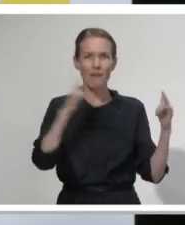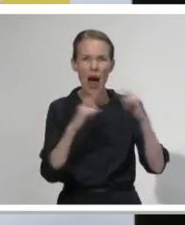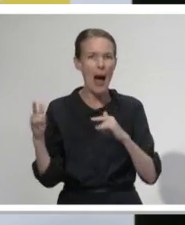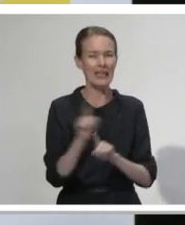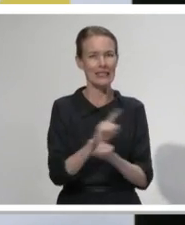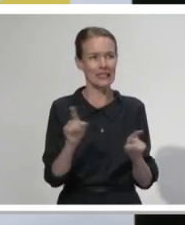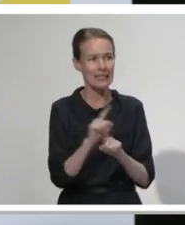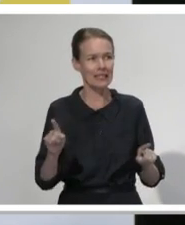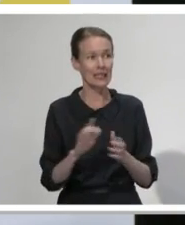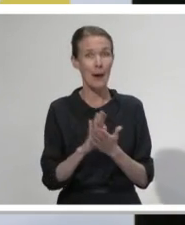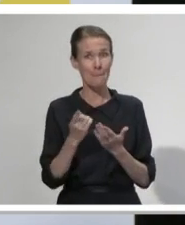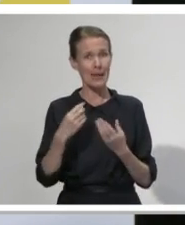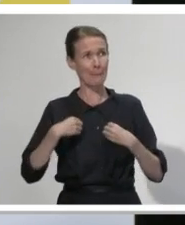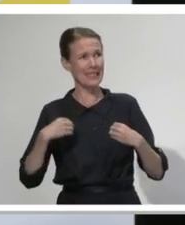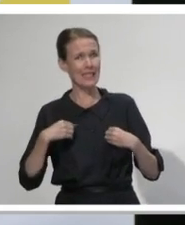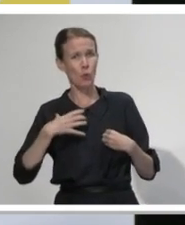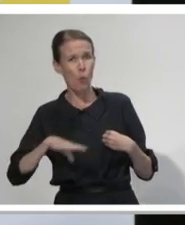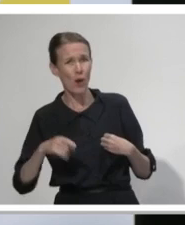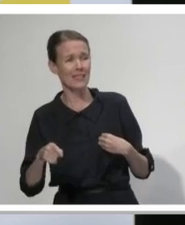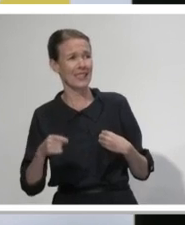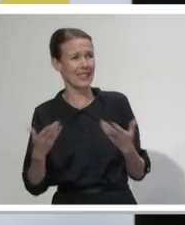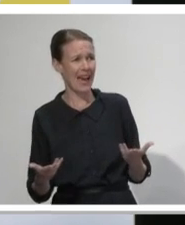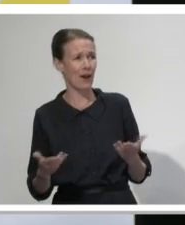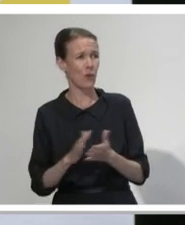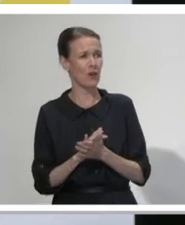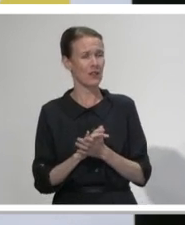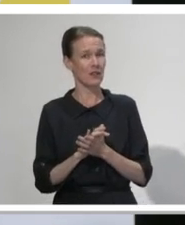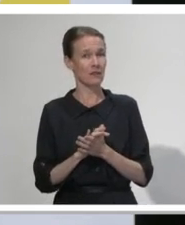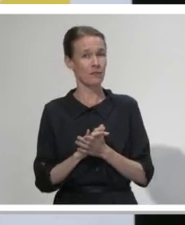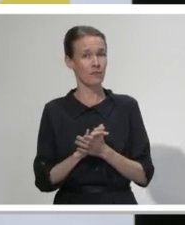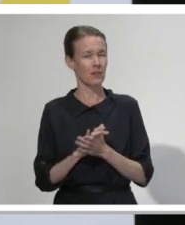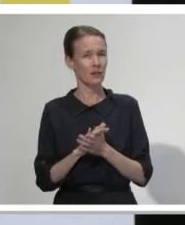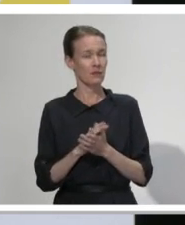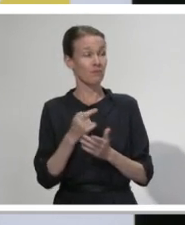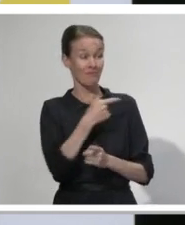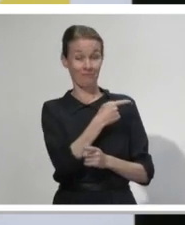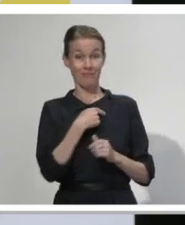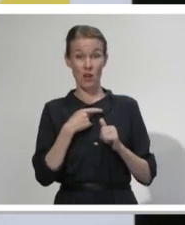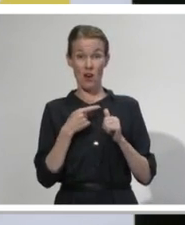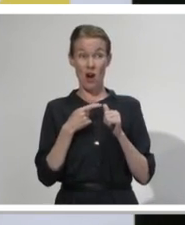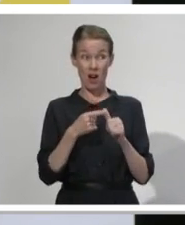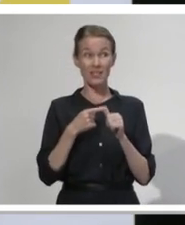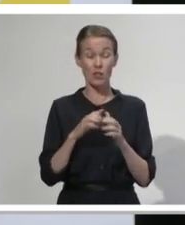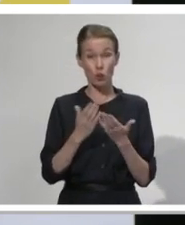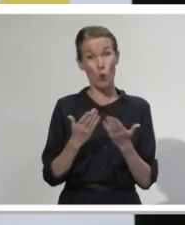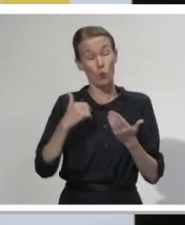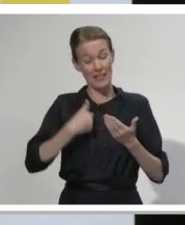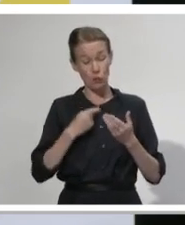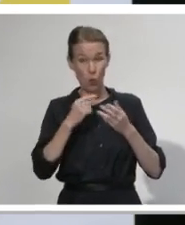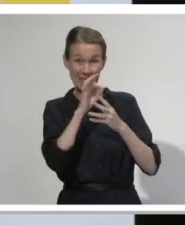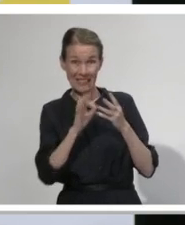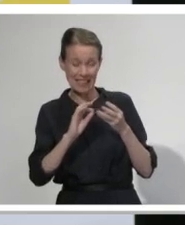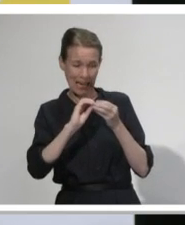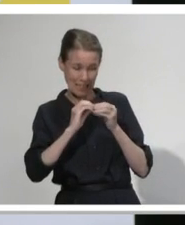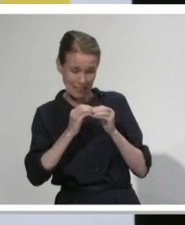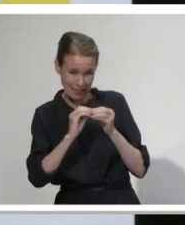into lockdown. You've been hearing it throughout, so lend them a bit of certainty and clarity. Well, exactly, that's what we will provide, that certainty and clarity as we work through the